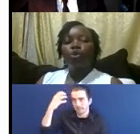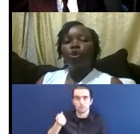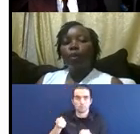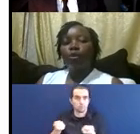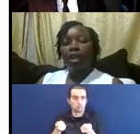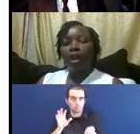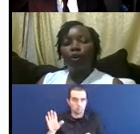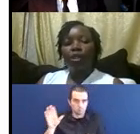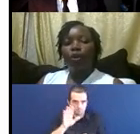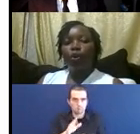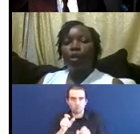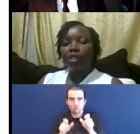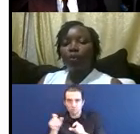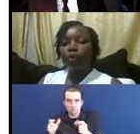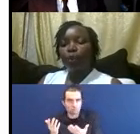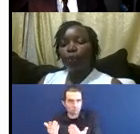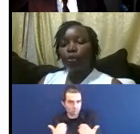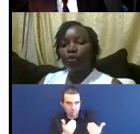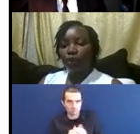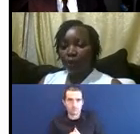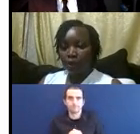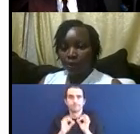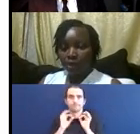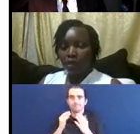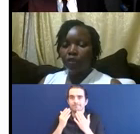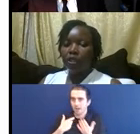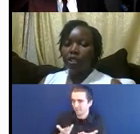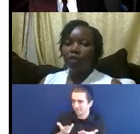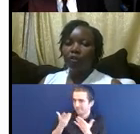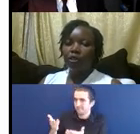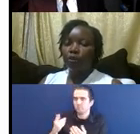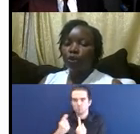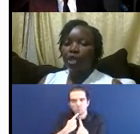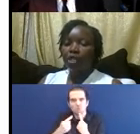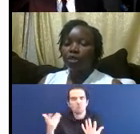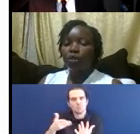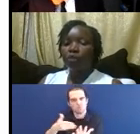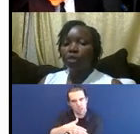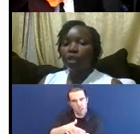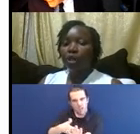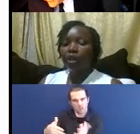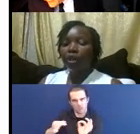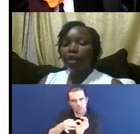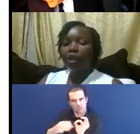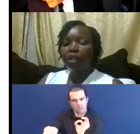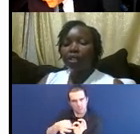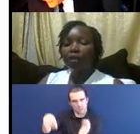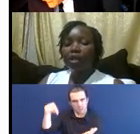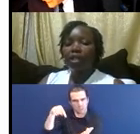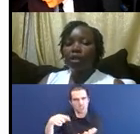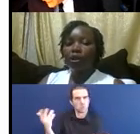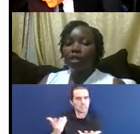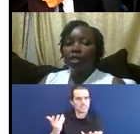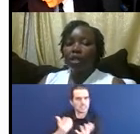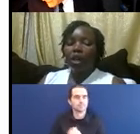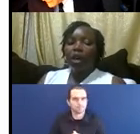on to talk about the language the Commonwealth Disabled Peoples Forum use for the sake of conceptualization of these seminars